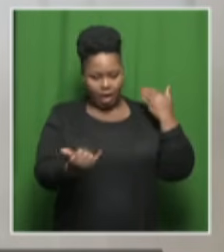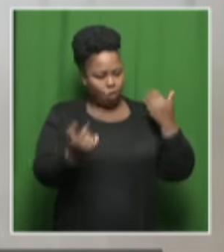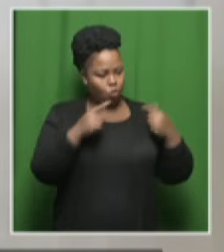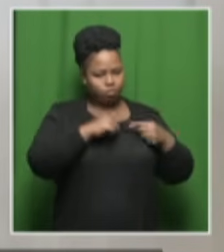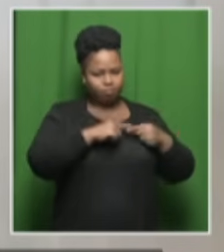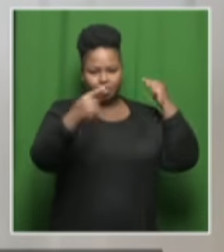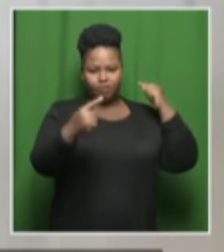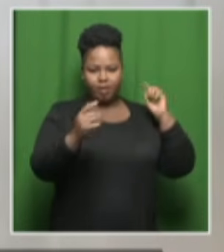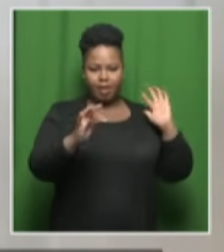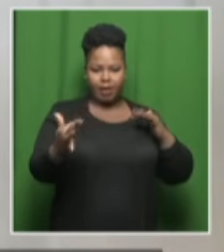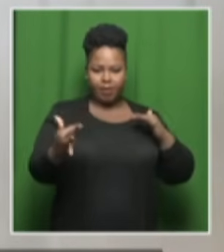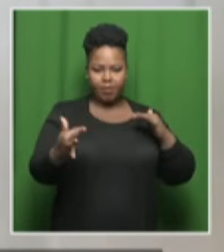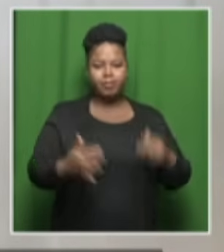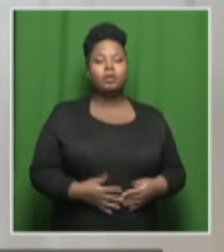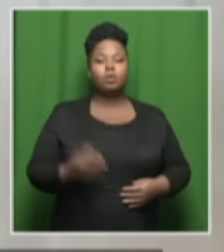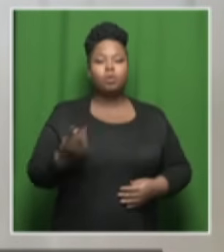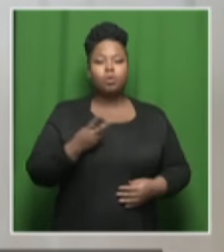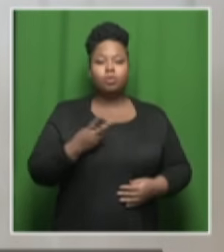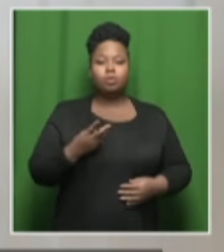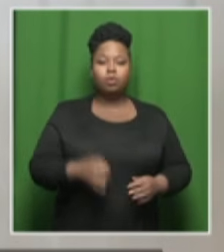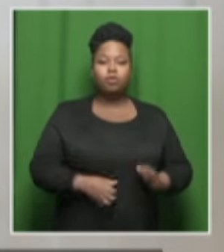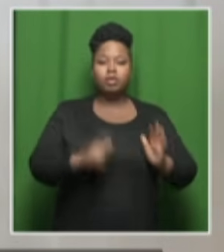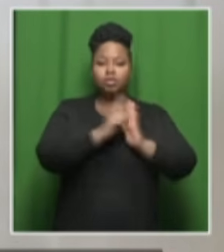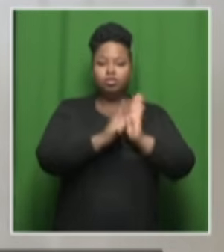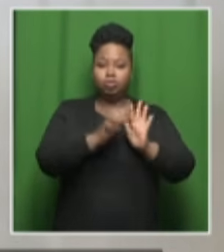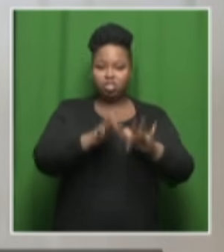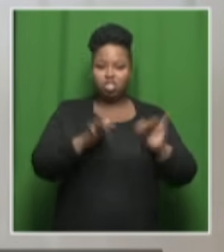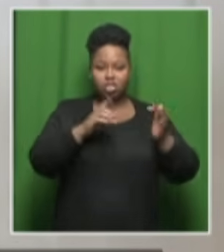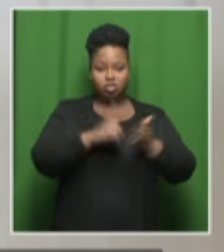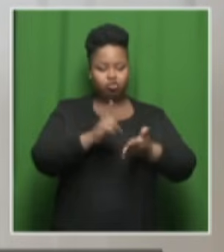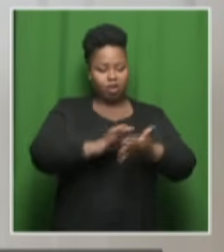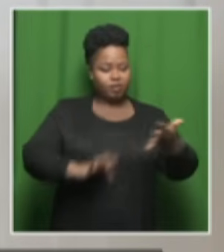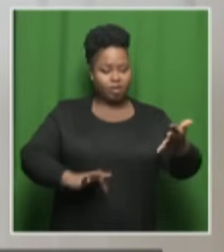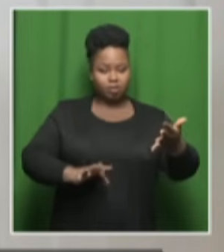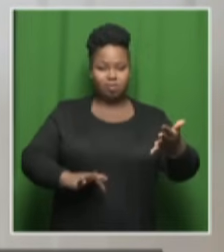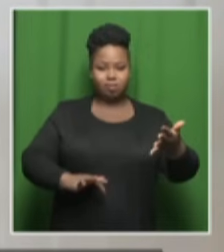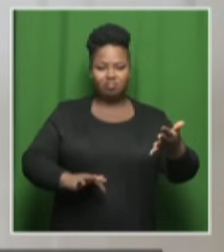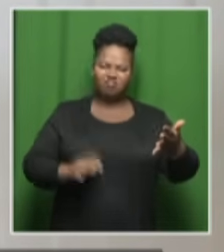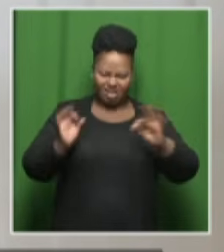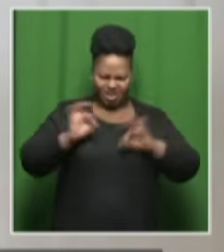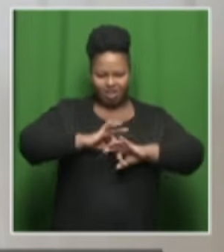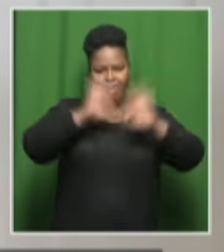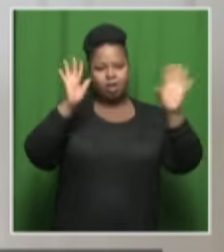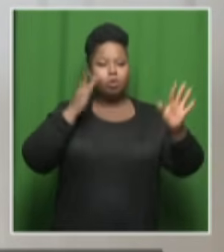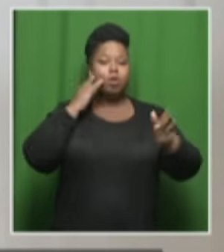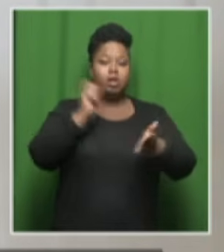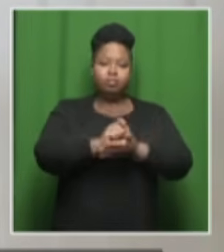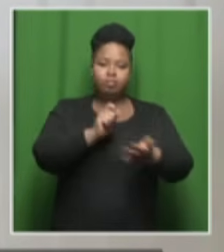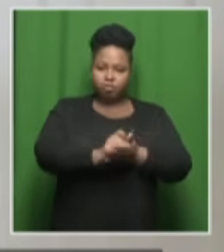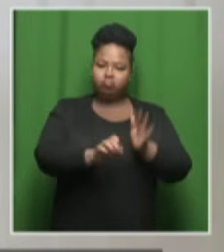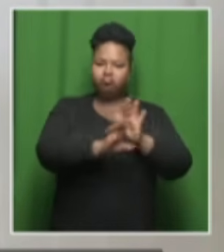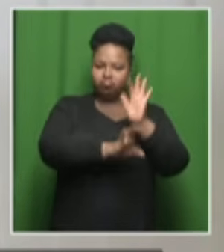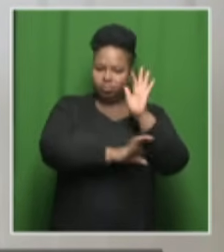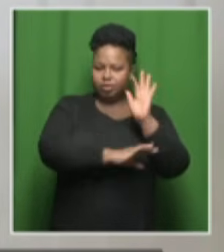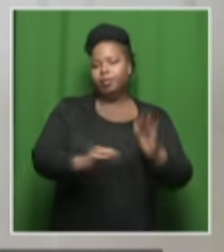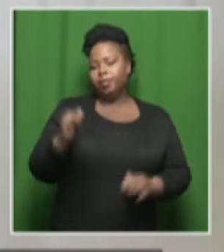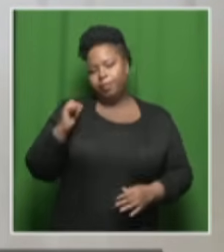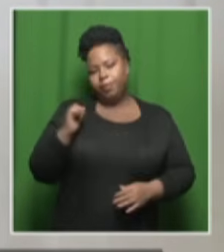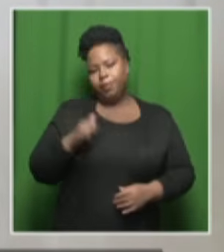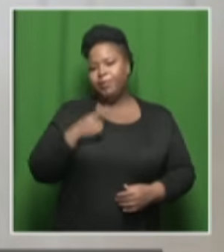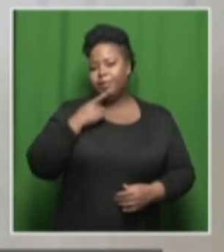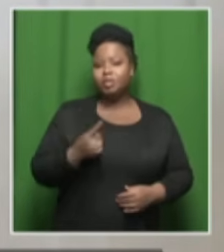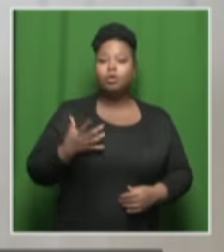check what is the intention of the legislators or the drafters of this section. It was clear from the conclusion that came yesterday that they